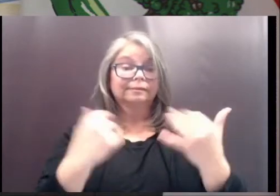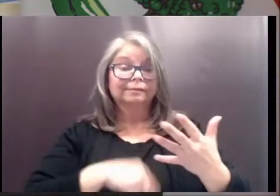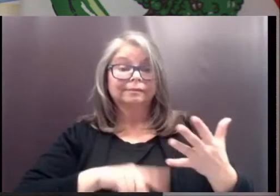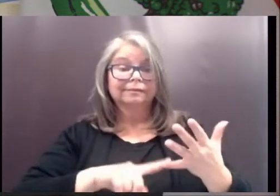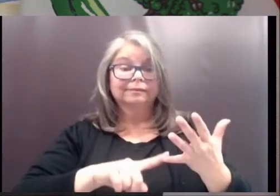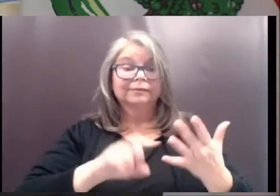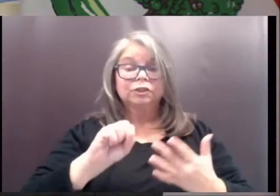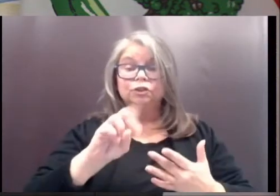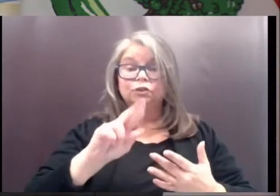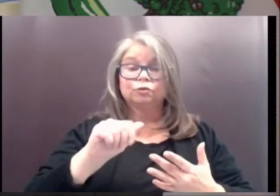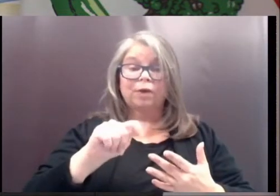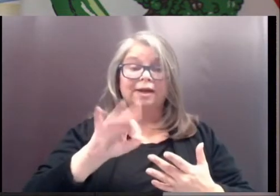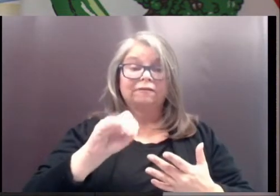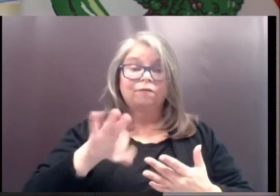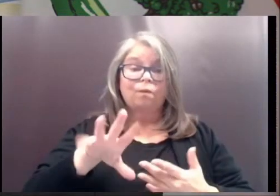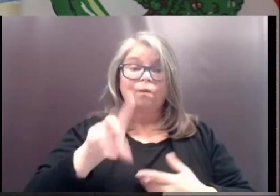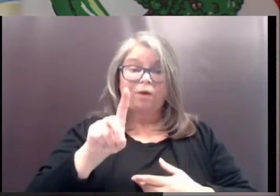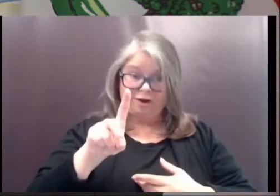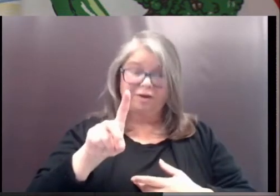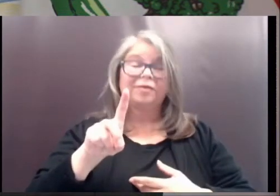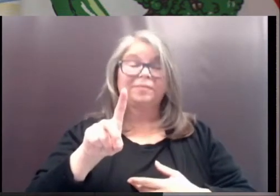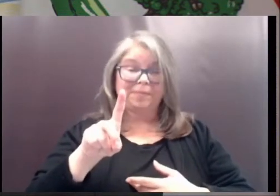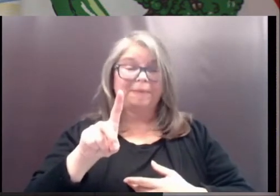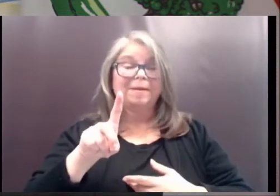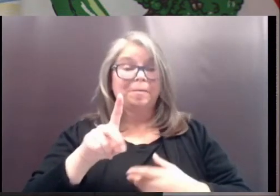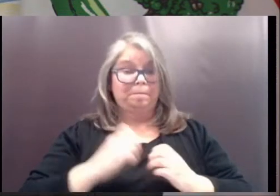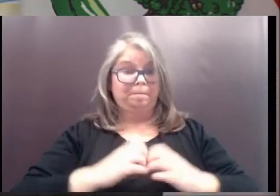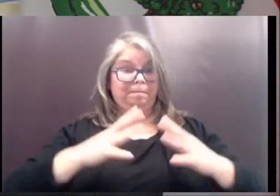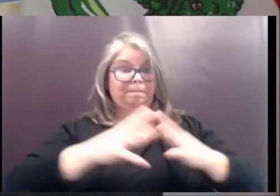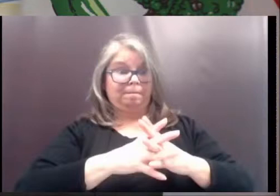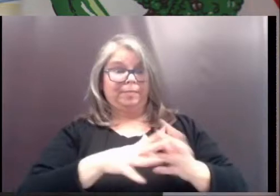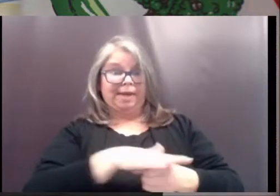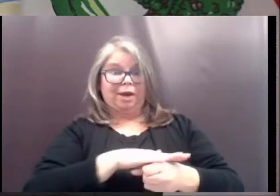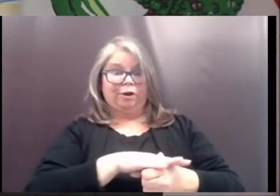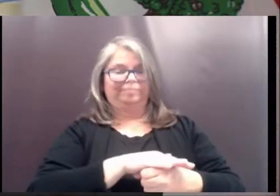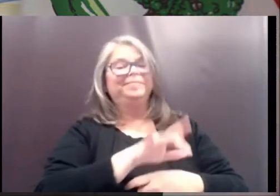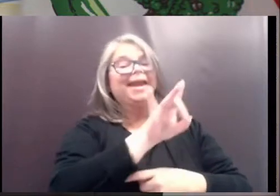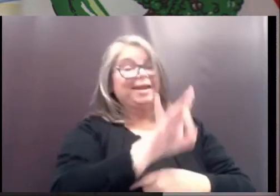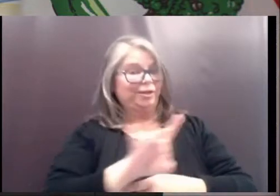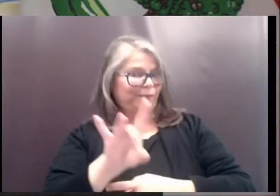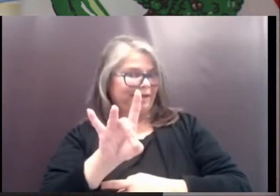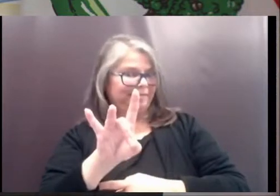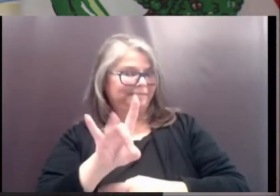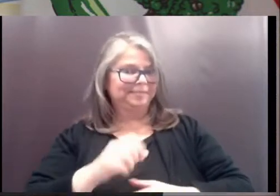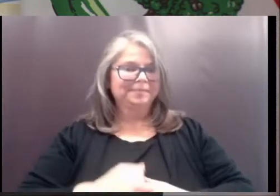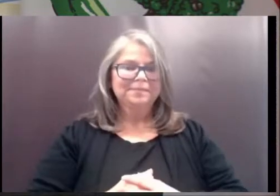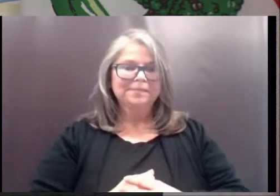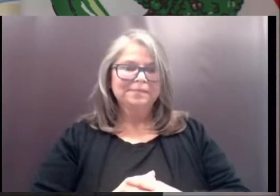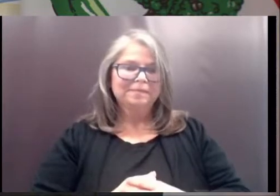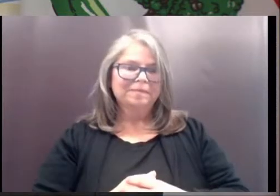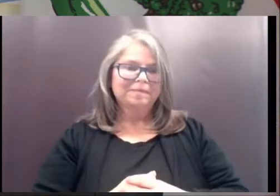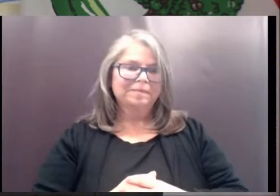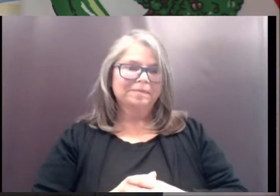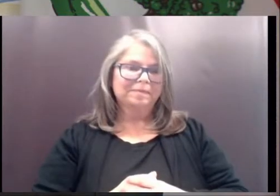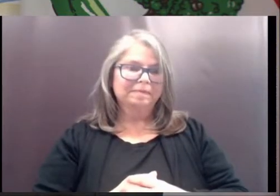site open from 8 a.m. to 8 p.m., and we will be considering the need to use that site as we move